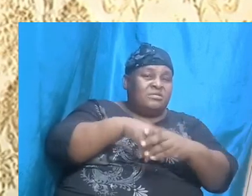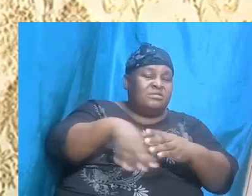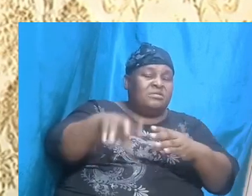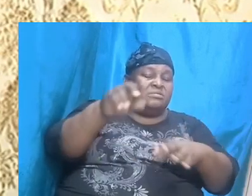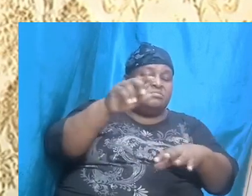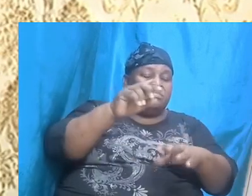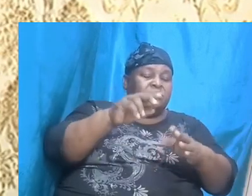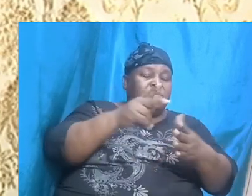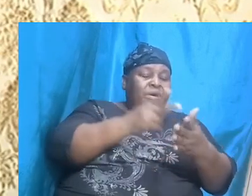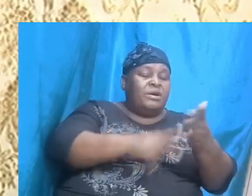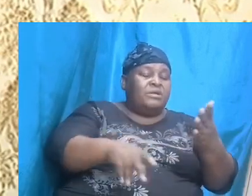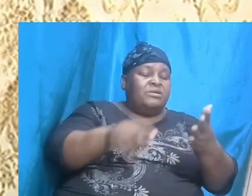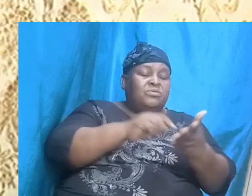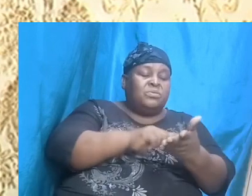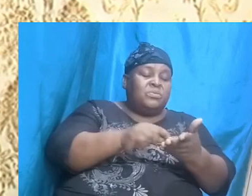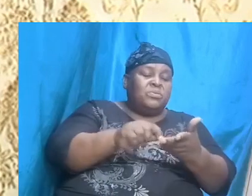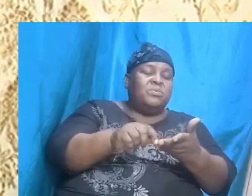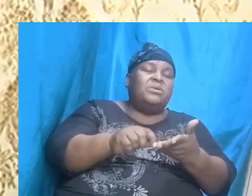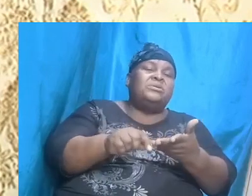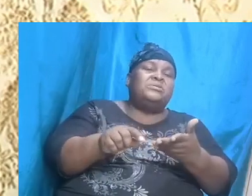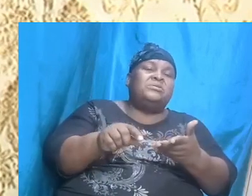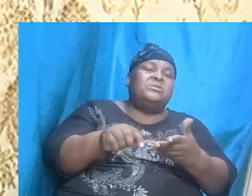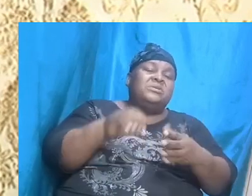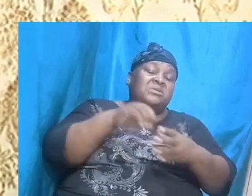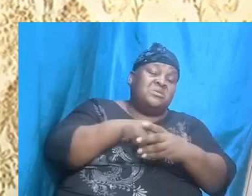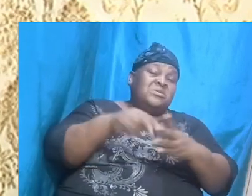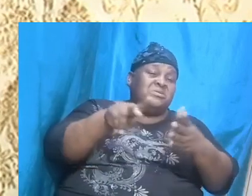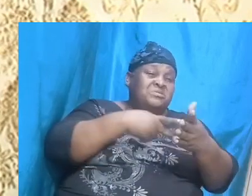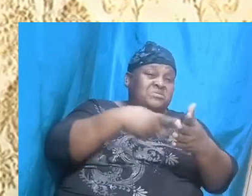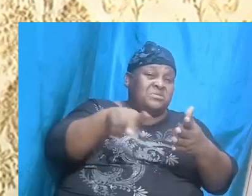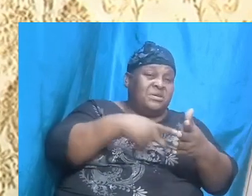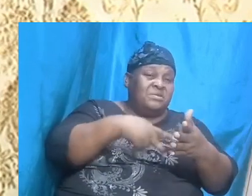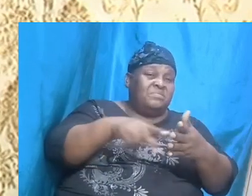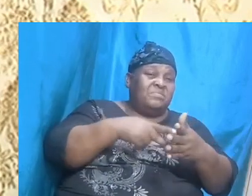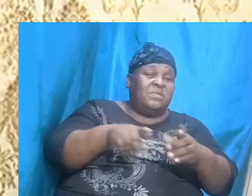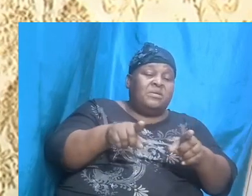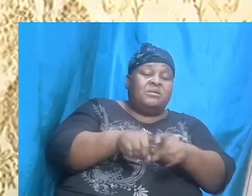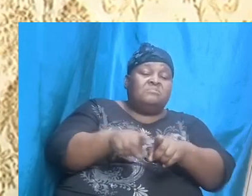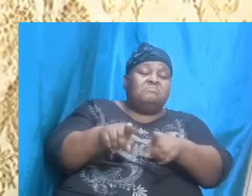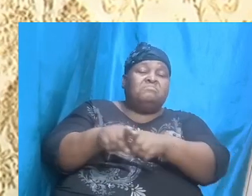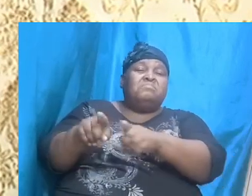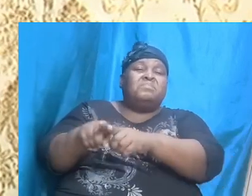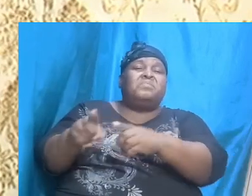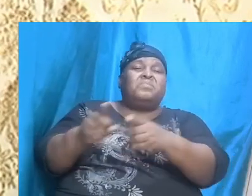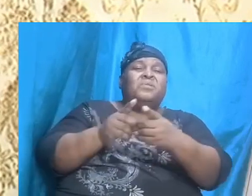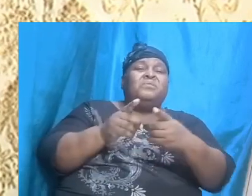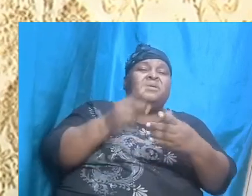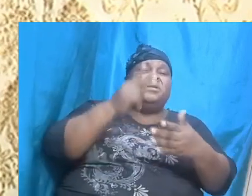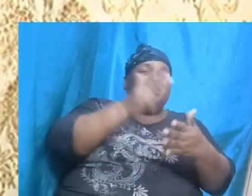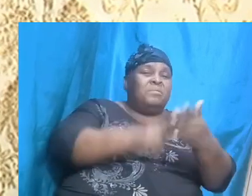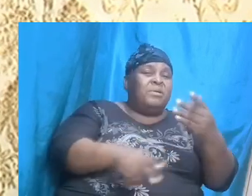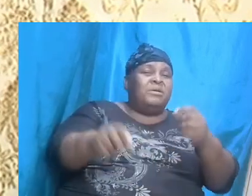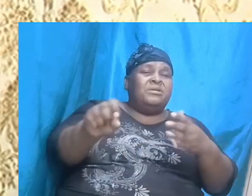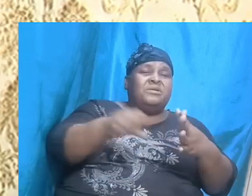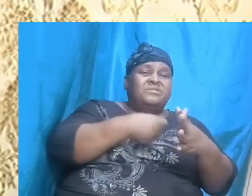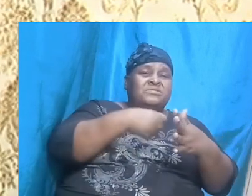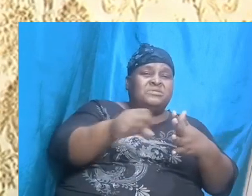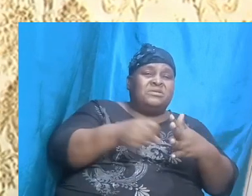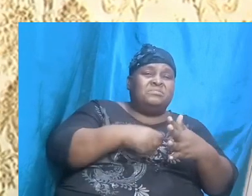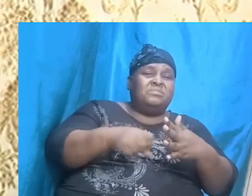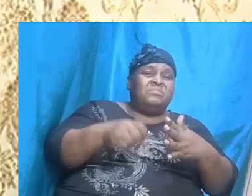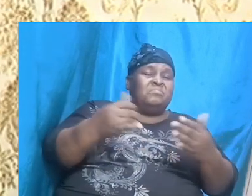writings. Now, within the Psalms now, you had different divisions for the Psalms. Amen. And tonight we